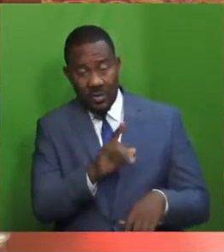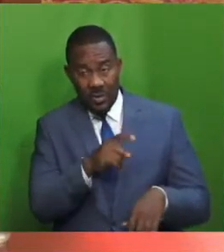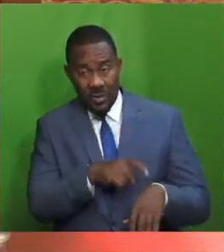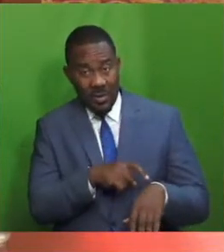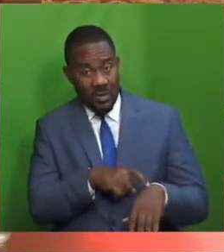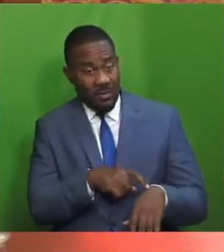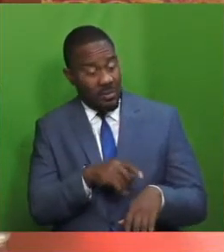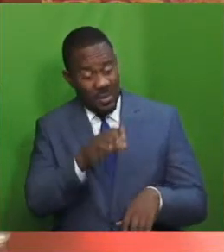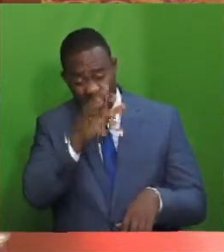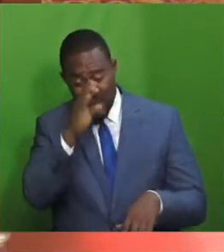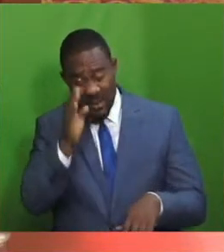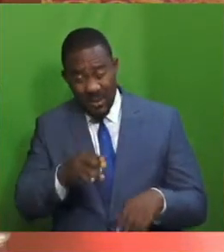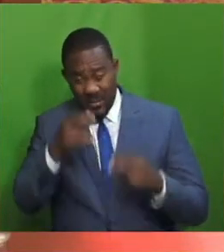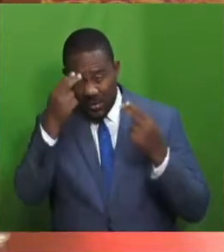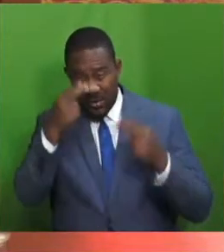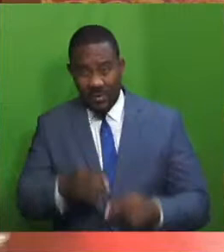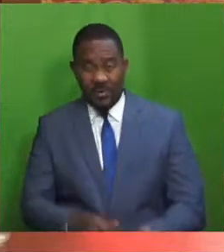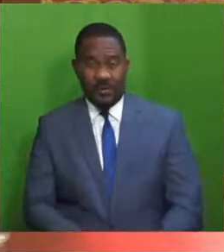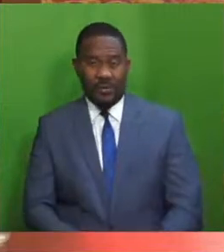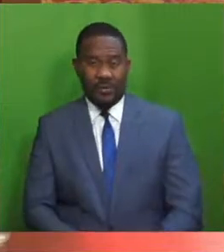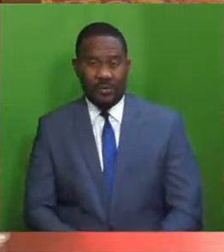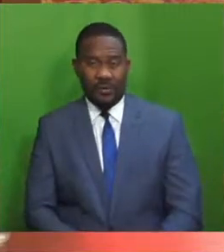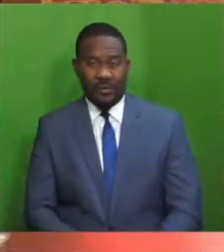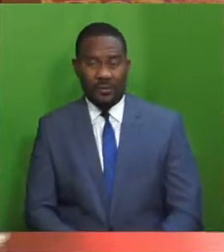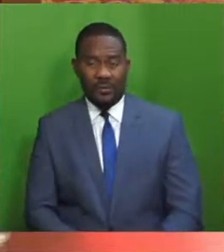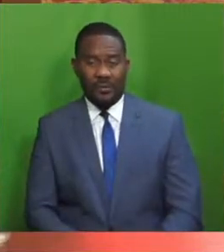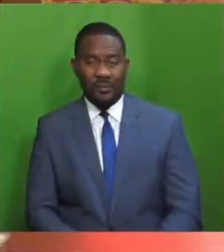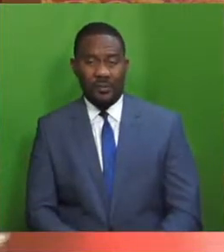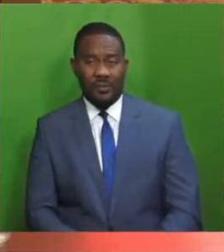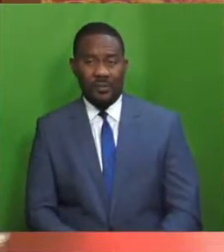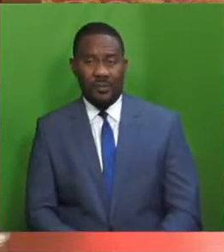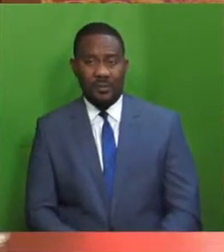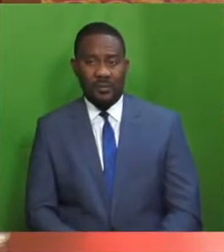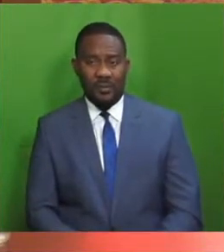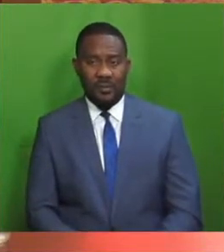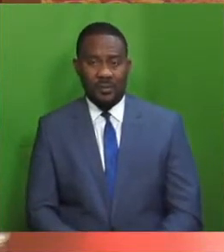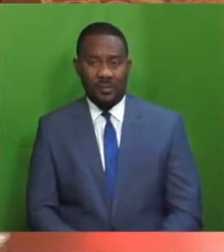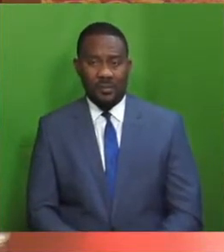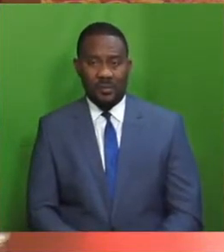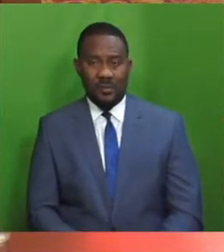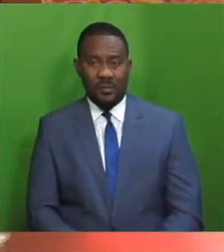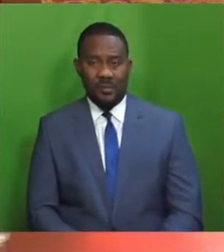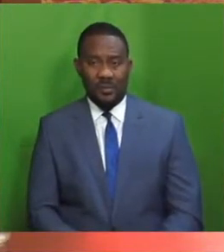the Mills Mahama era. It was never. Never.